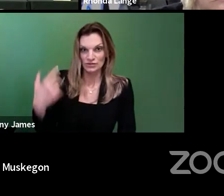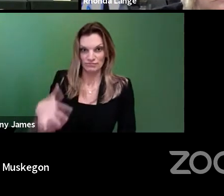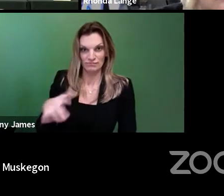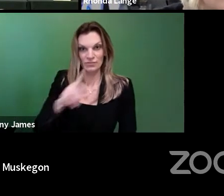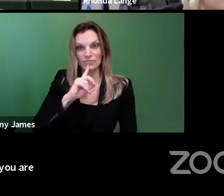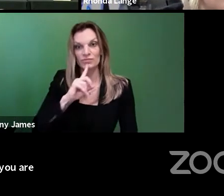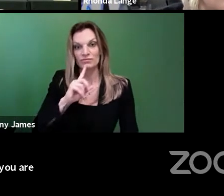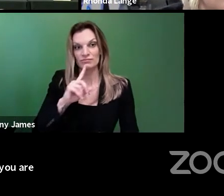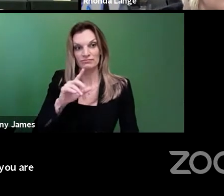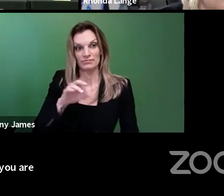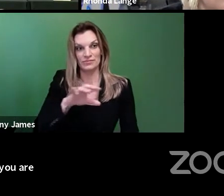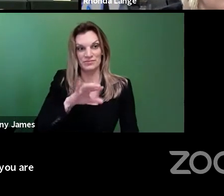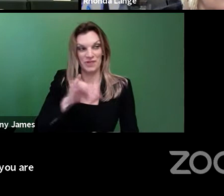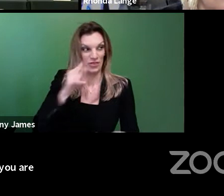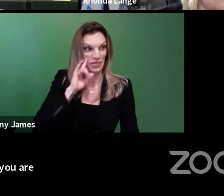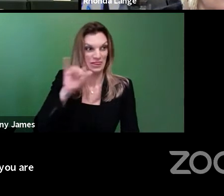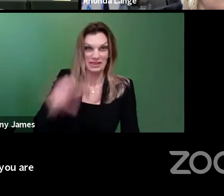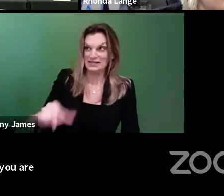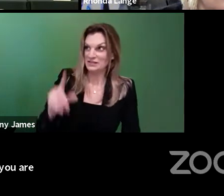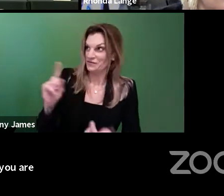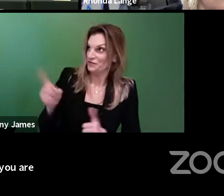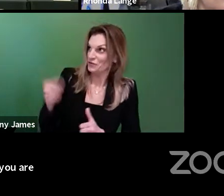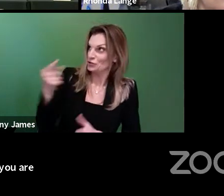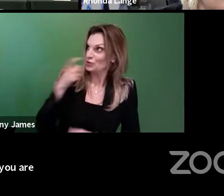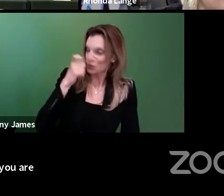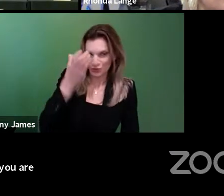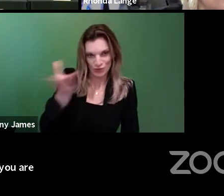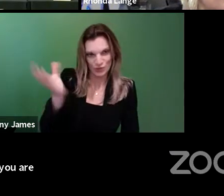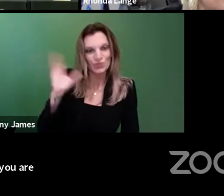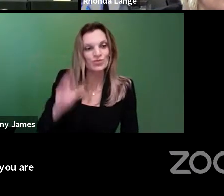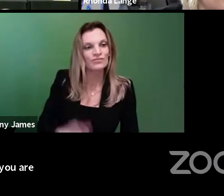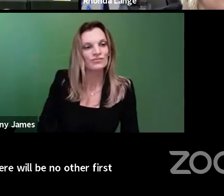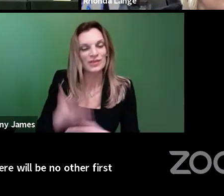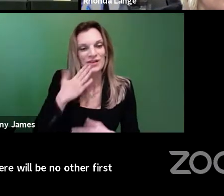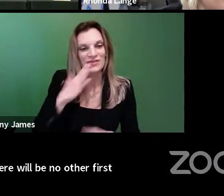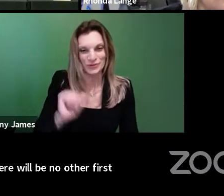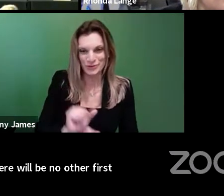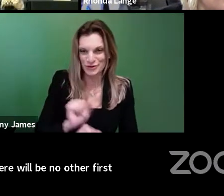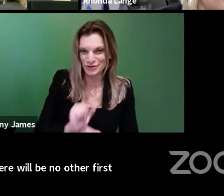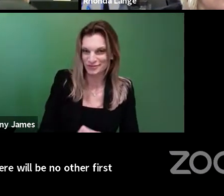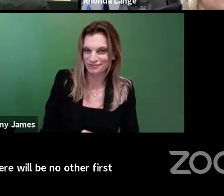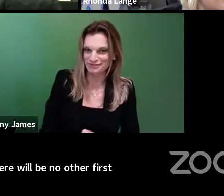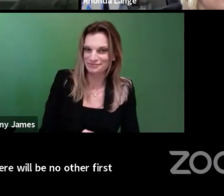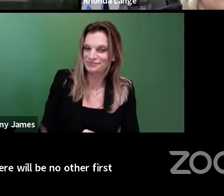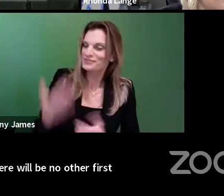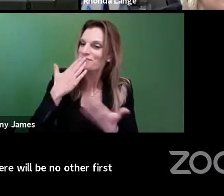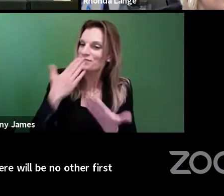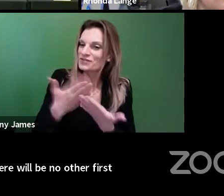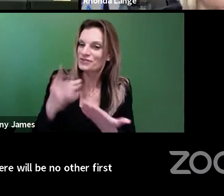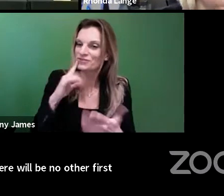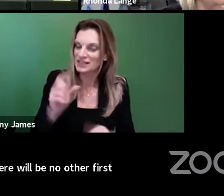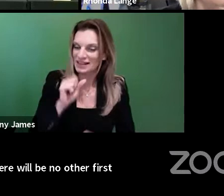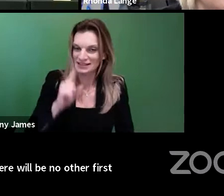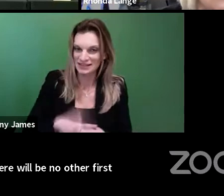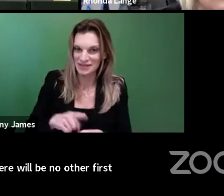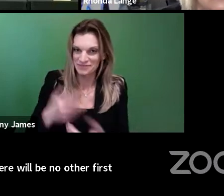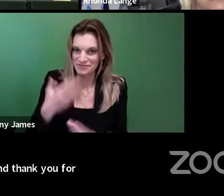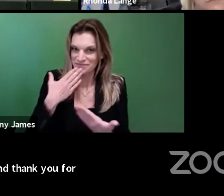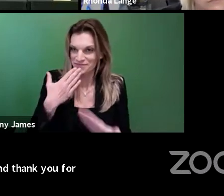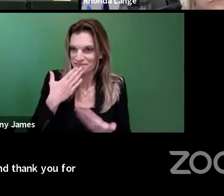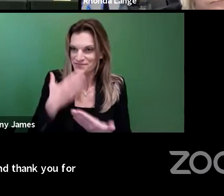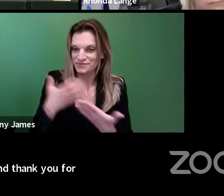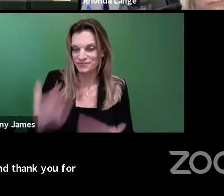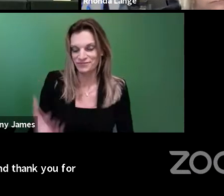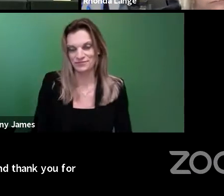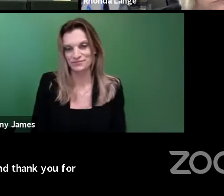no other first commissions of this type, so I appreciate what you're doing, and thank you for your work. Thanks. Thank you so much for taking the time to share with